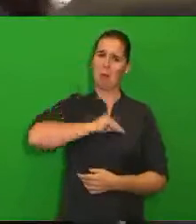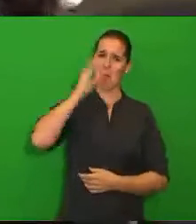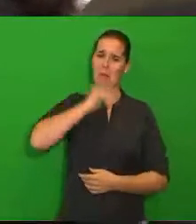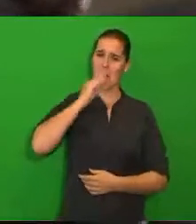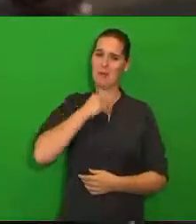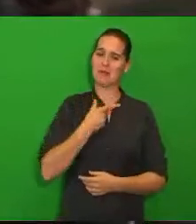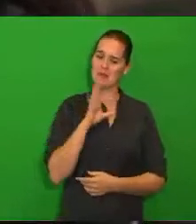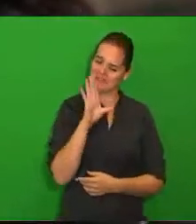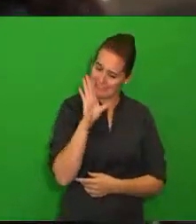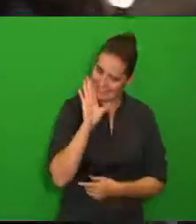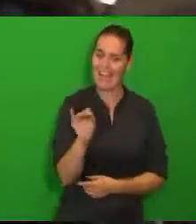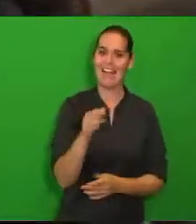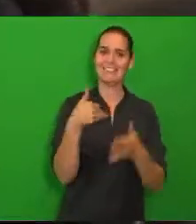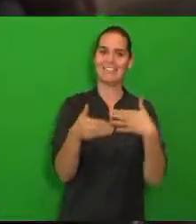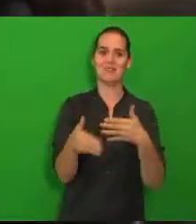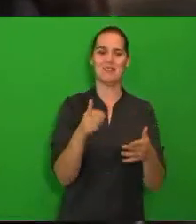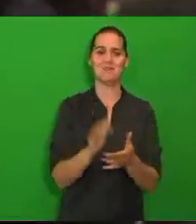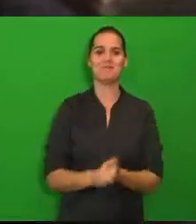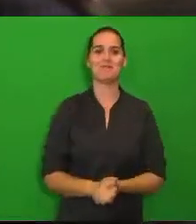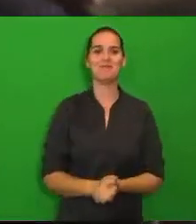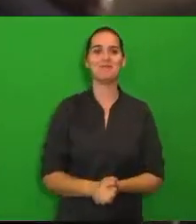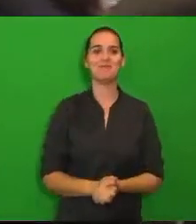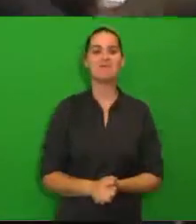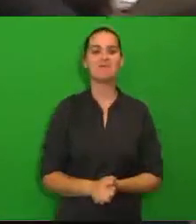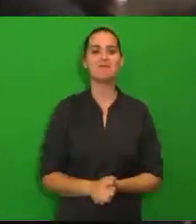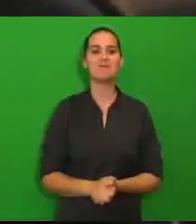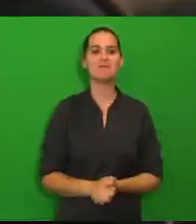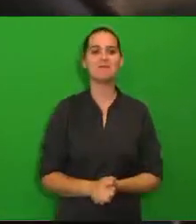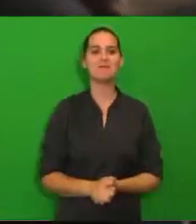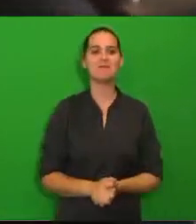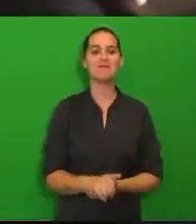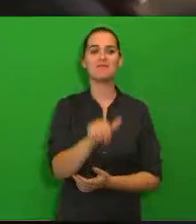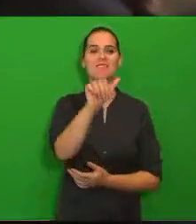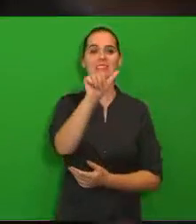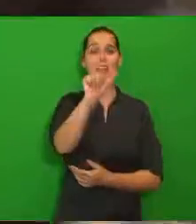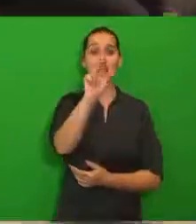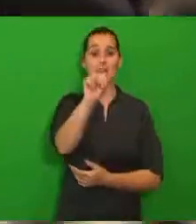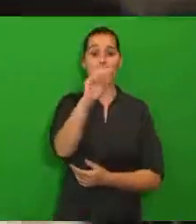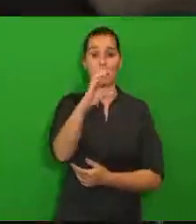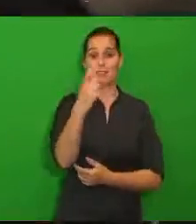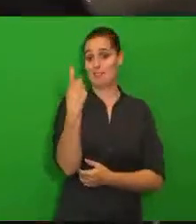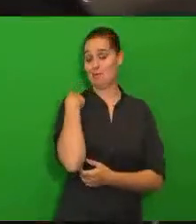I'm going to ask you anyway. The ANC just had its